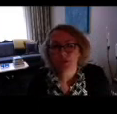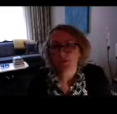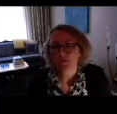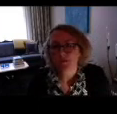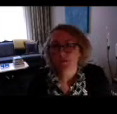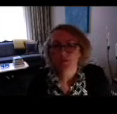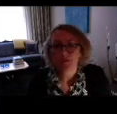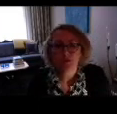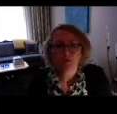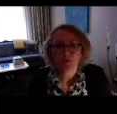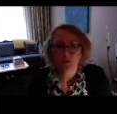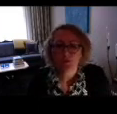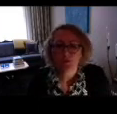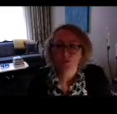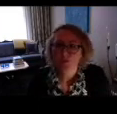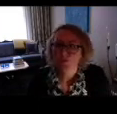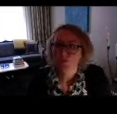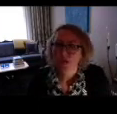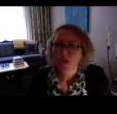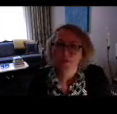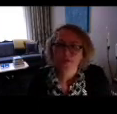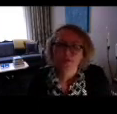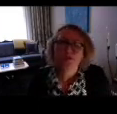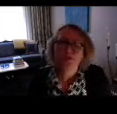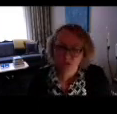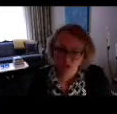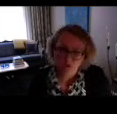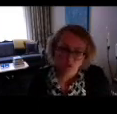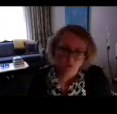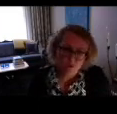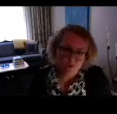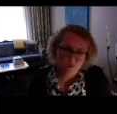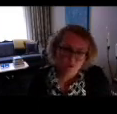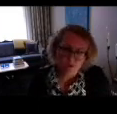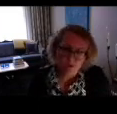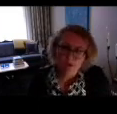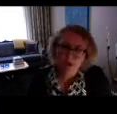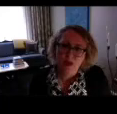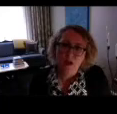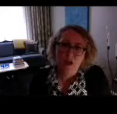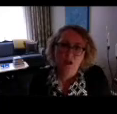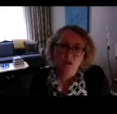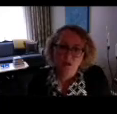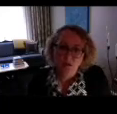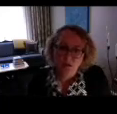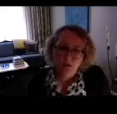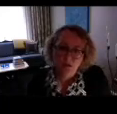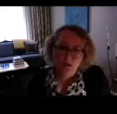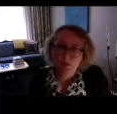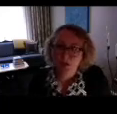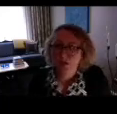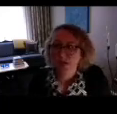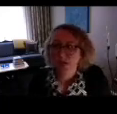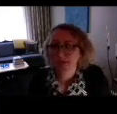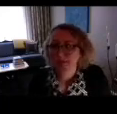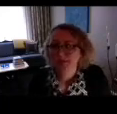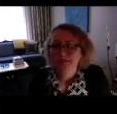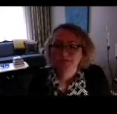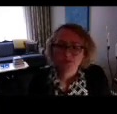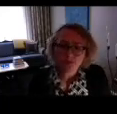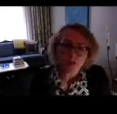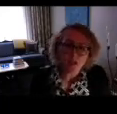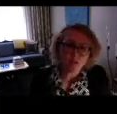I come to this work through doing a lot of research over the years on the search for political